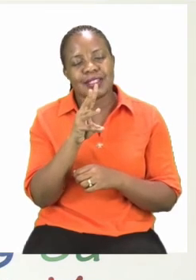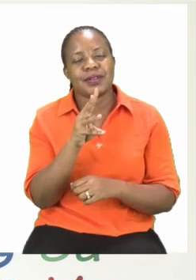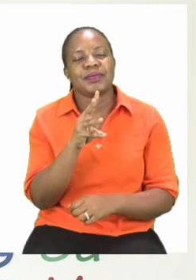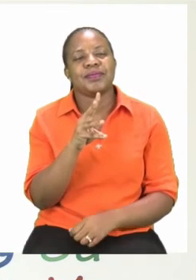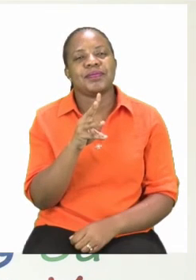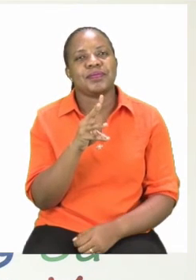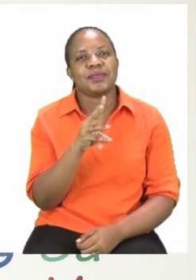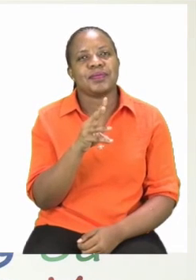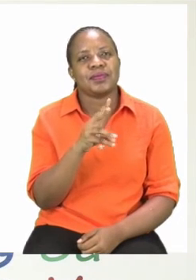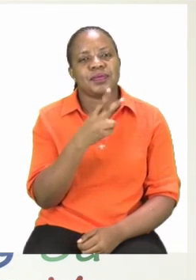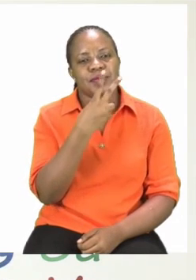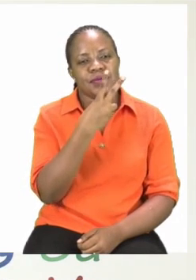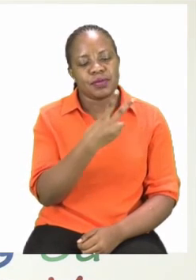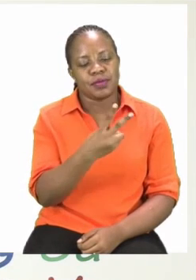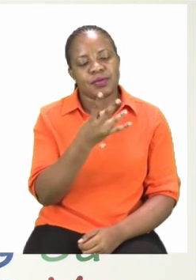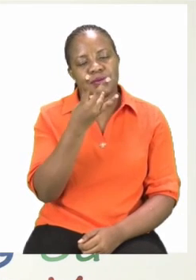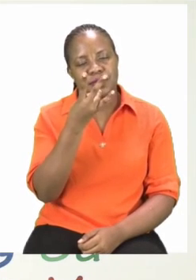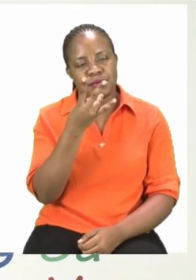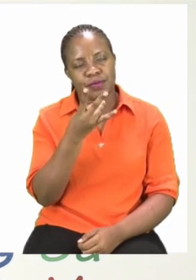26,